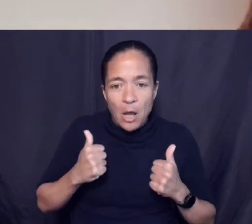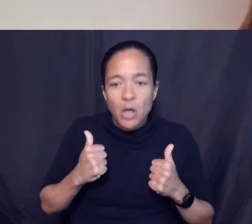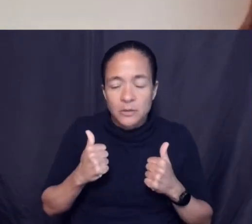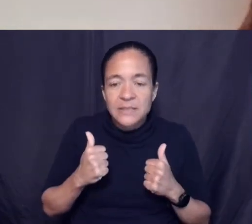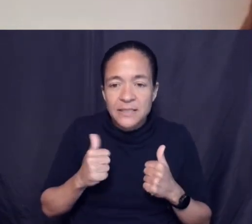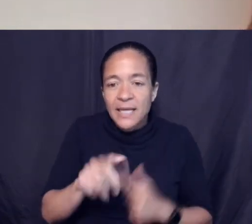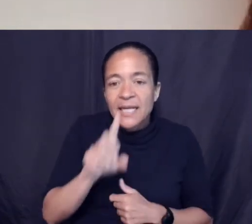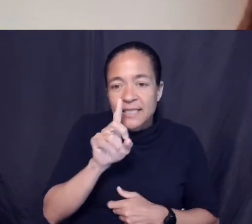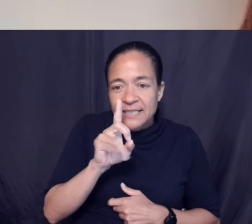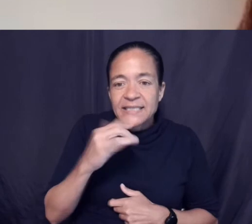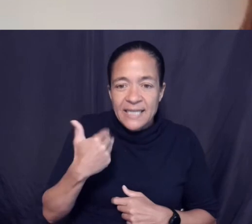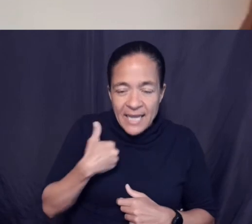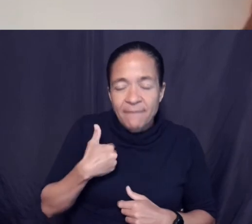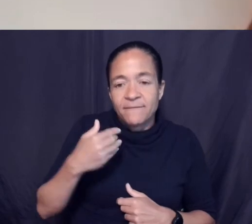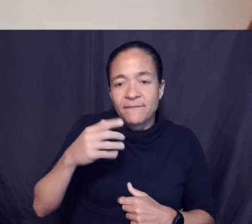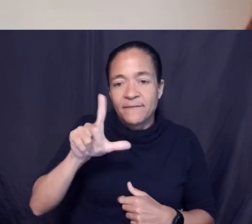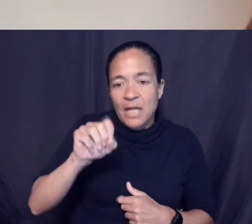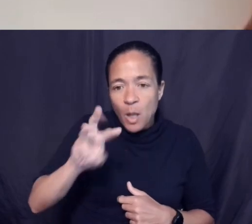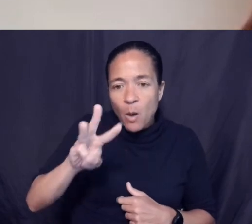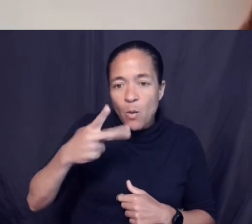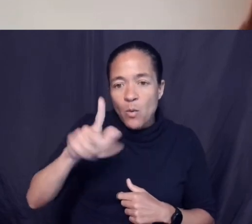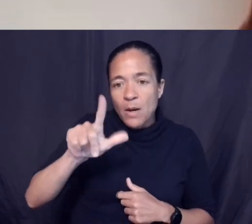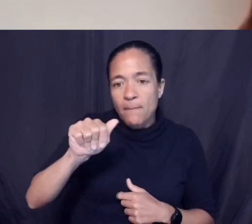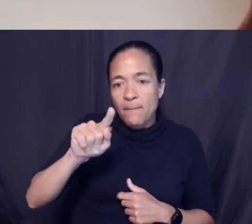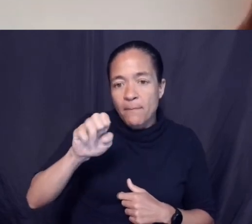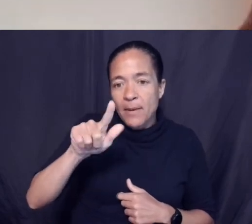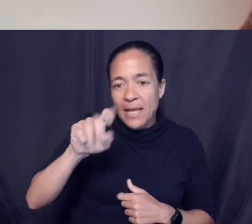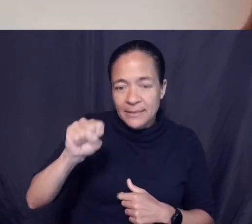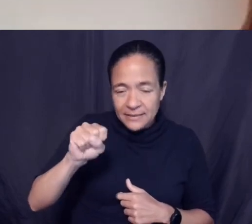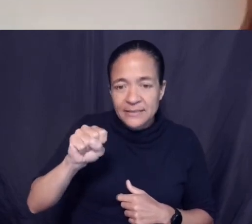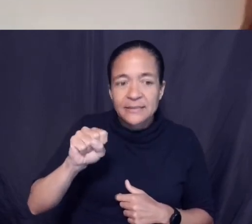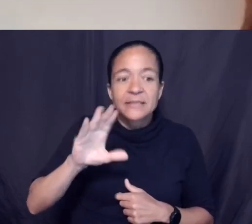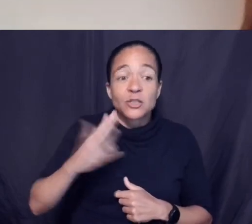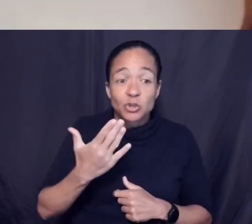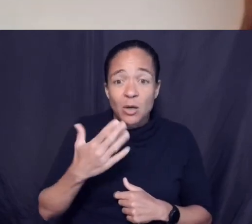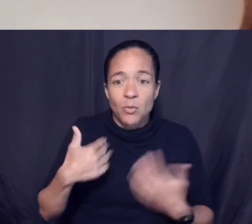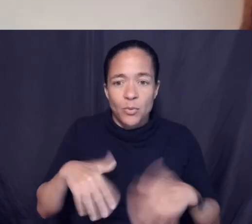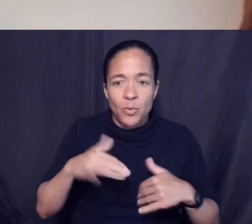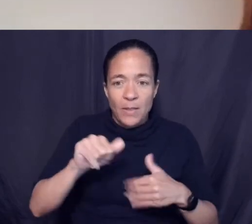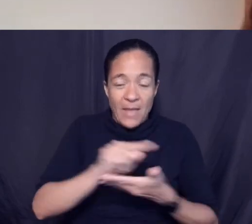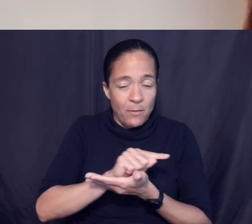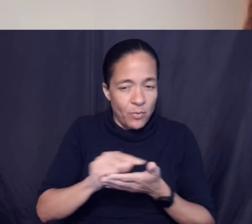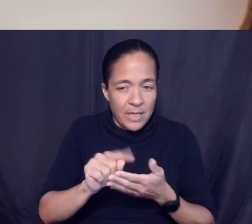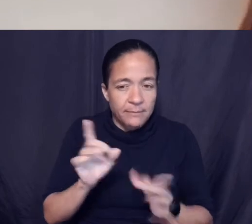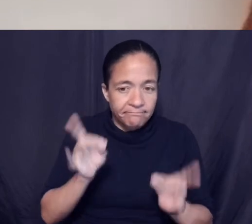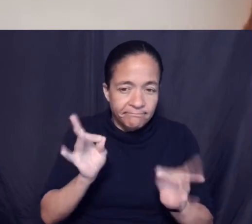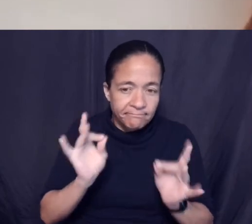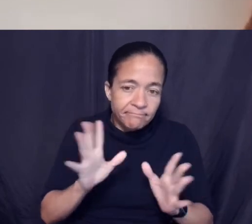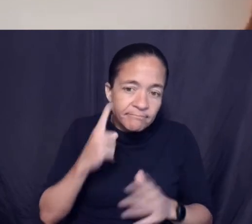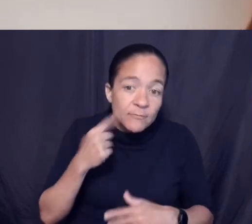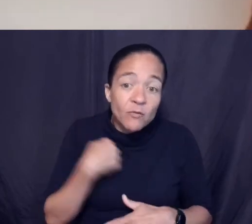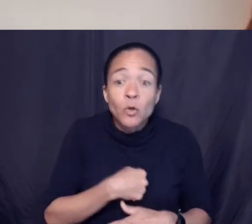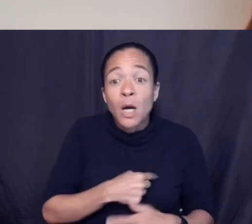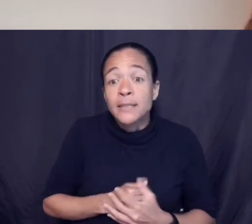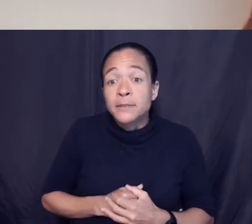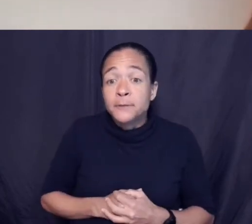and did have somewhat low platelets. And so it was a very difficult week when we found